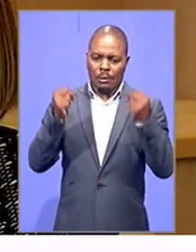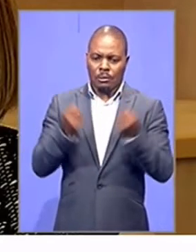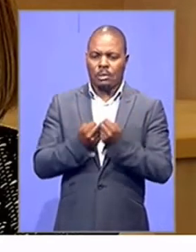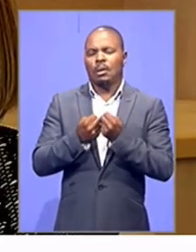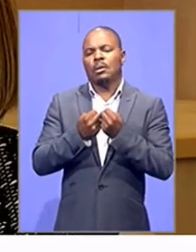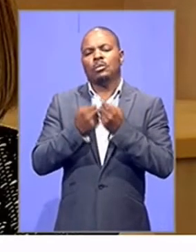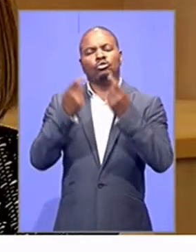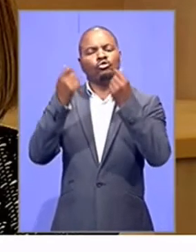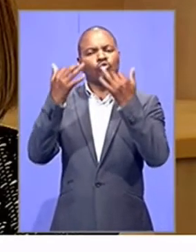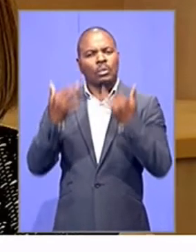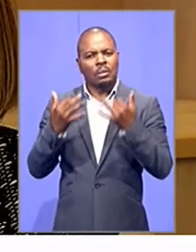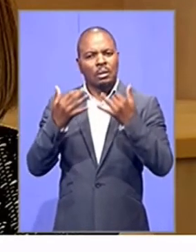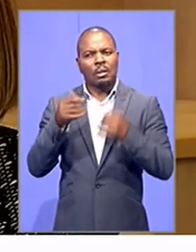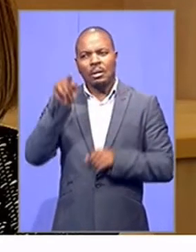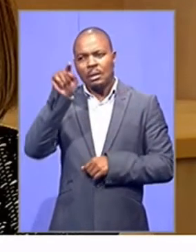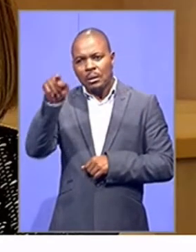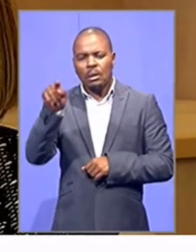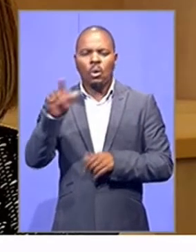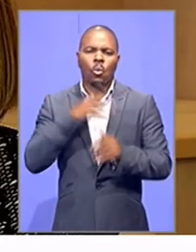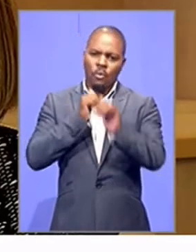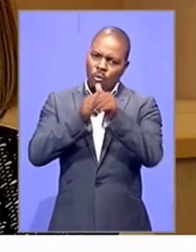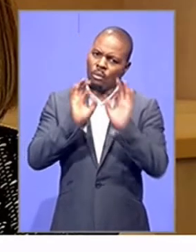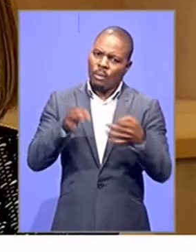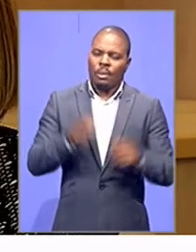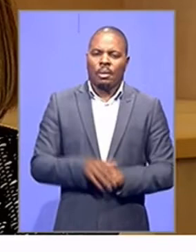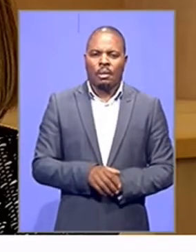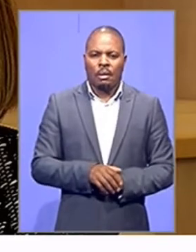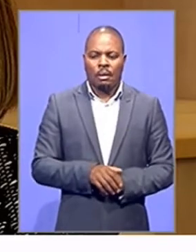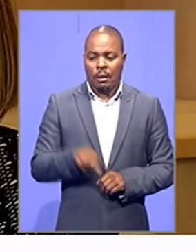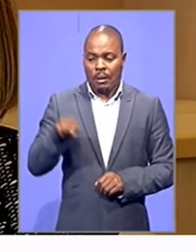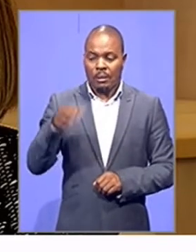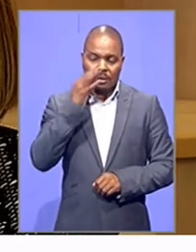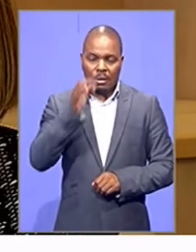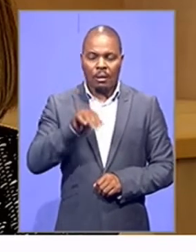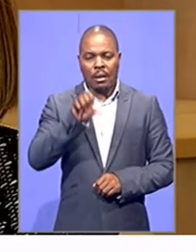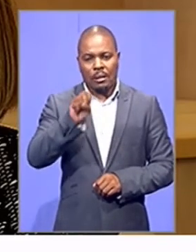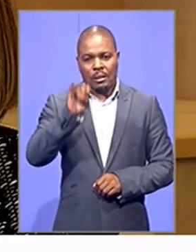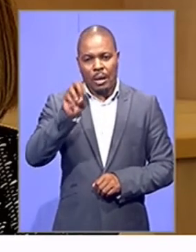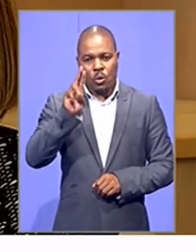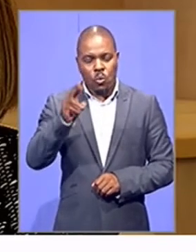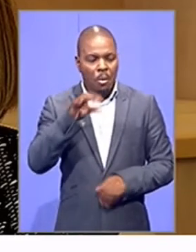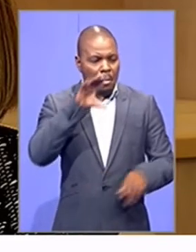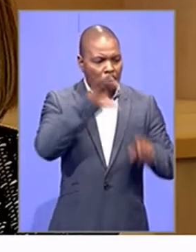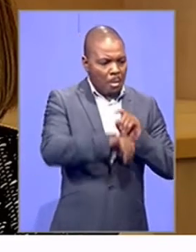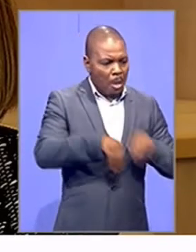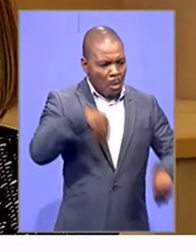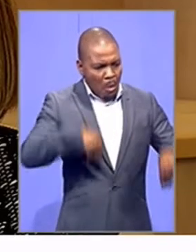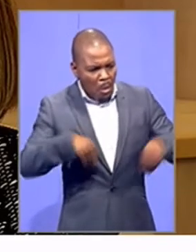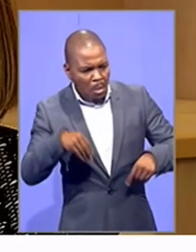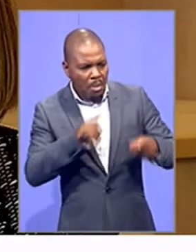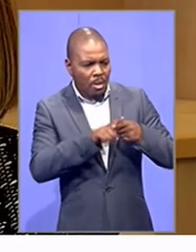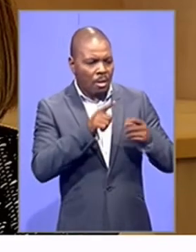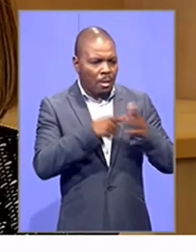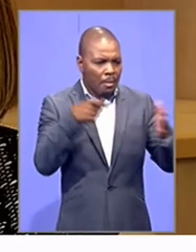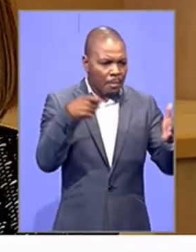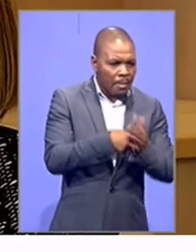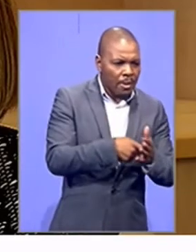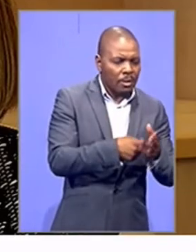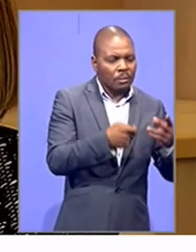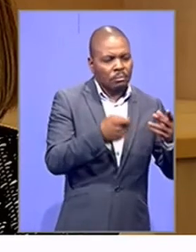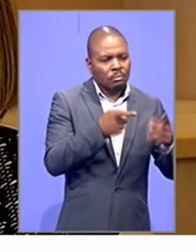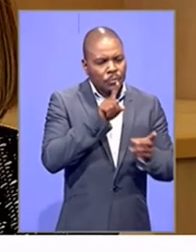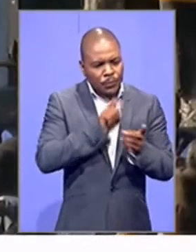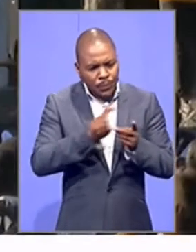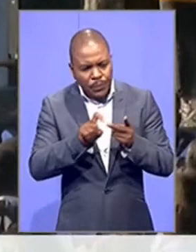instructions issued, which we followed. It is telling that the SIU found no irregularities with respect to procurement of hand sanitizer from the